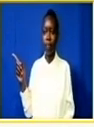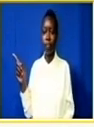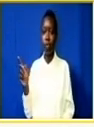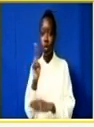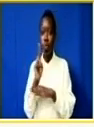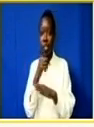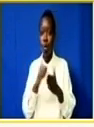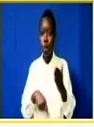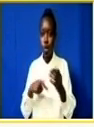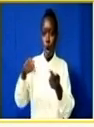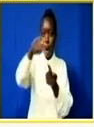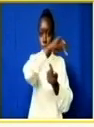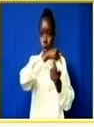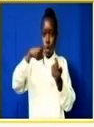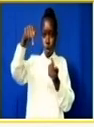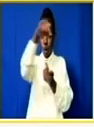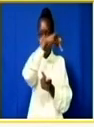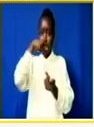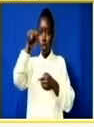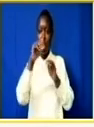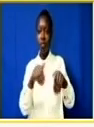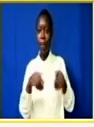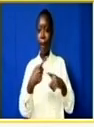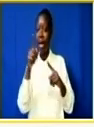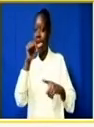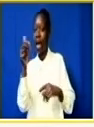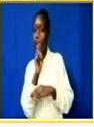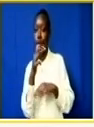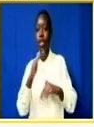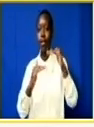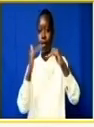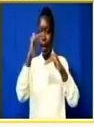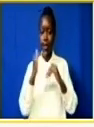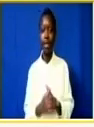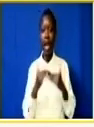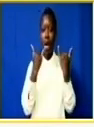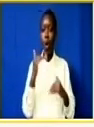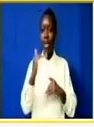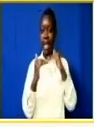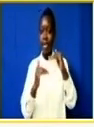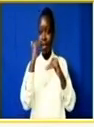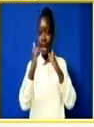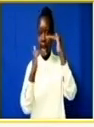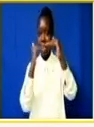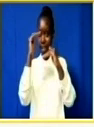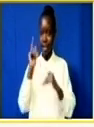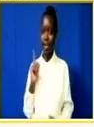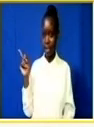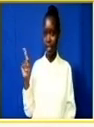using contour. Yes. Contour farming. Mm-hmm. And this one is using terrace. Mm. The terrace is that step-like